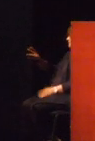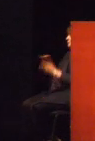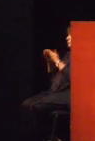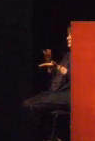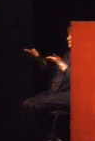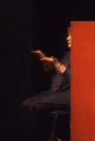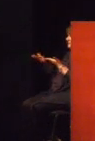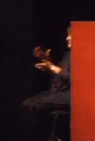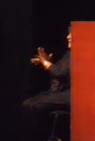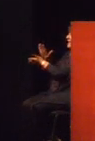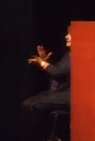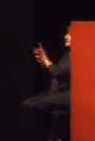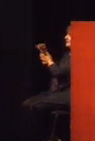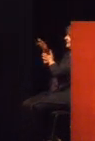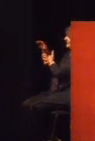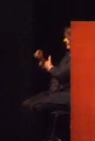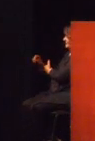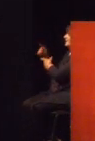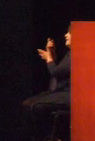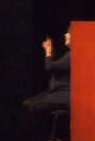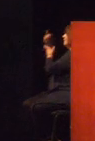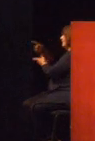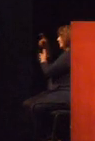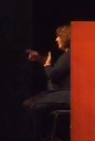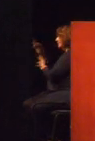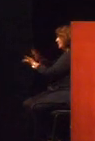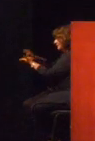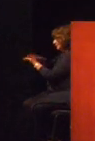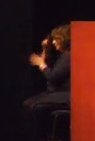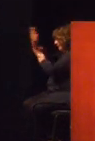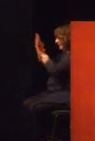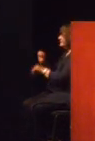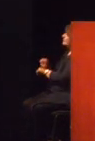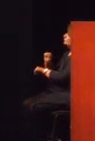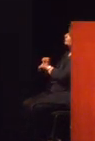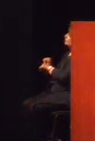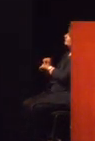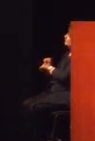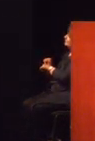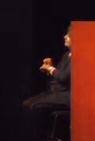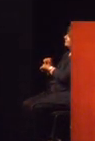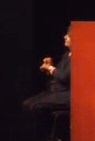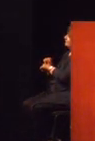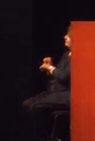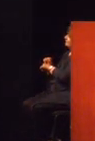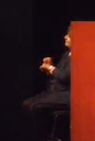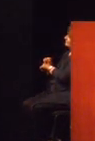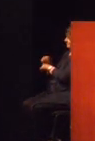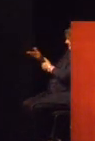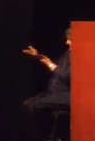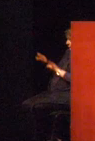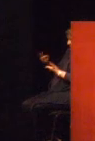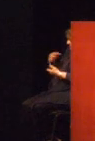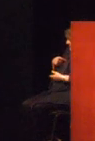Services, Academic Affairs, Grants Programs, and Research for the excellent work they've done in bringing these things I'm about to